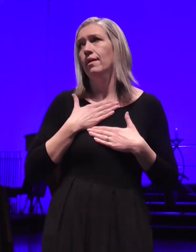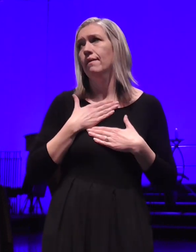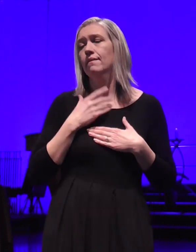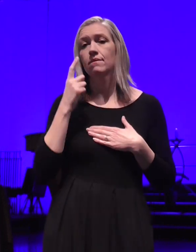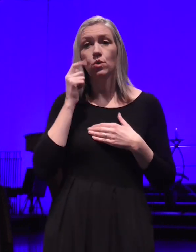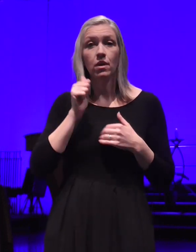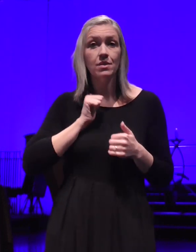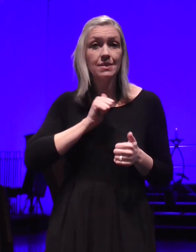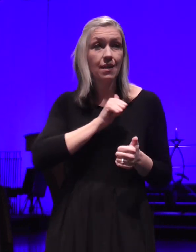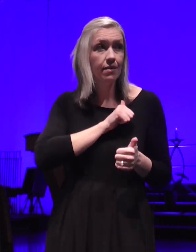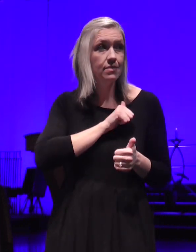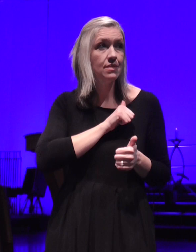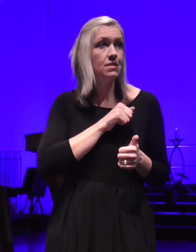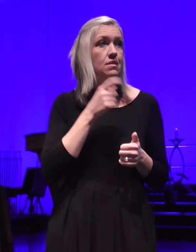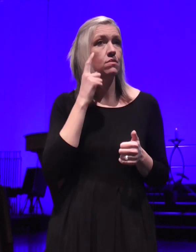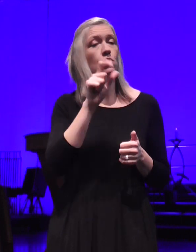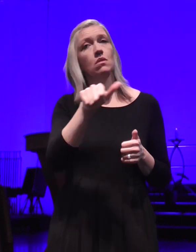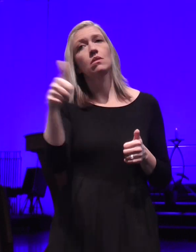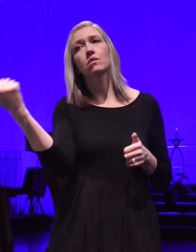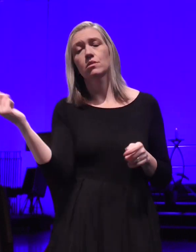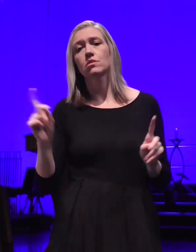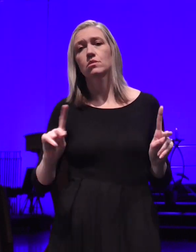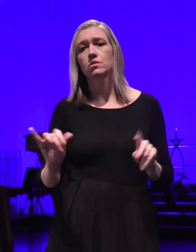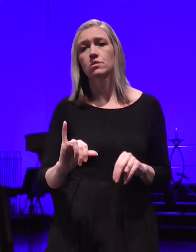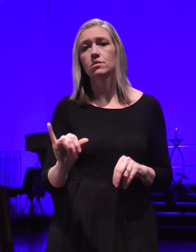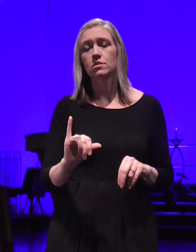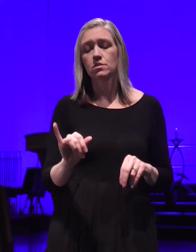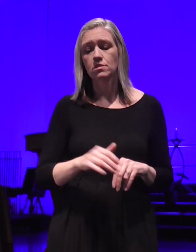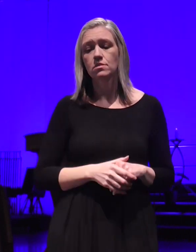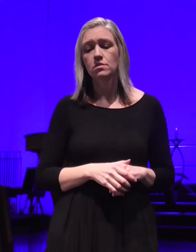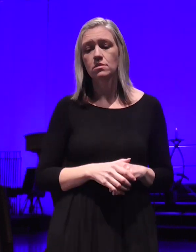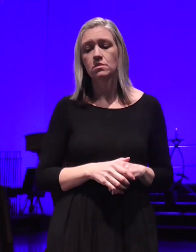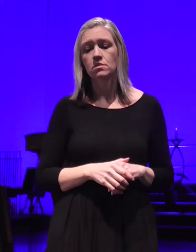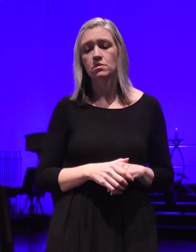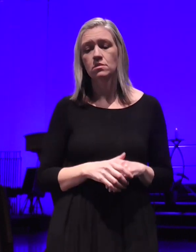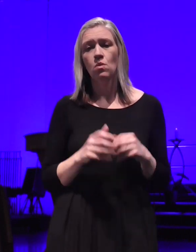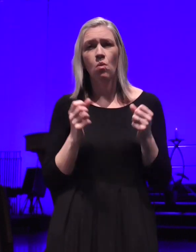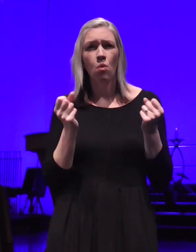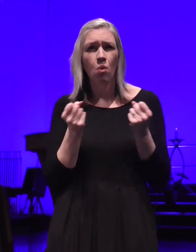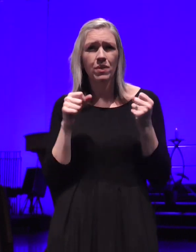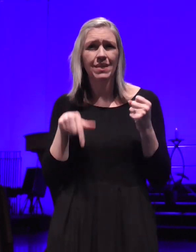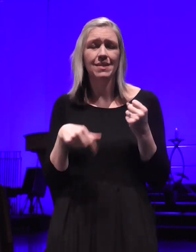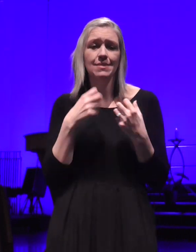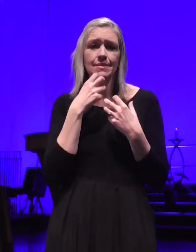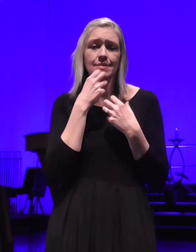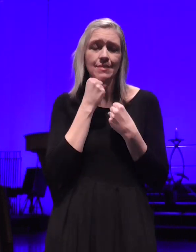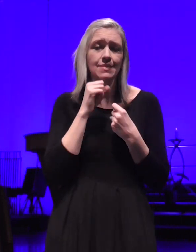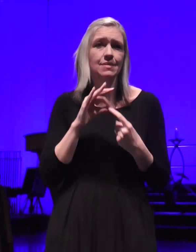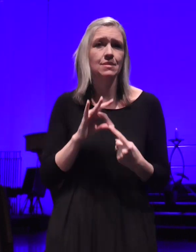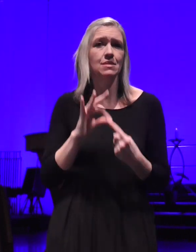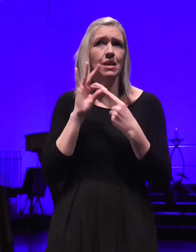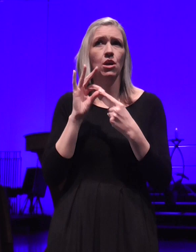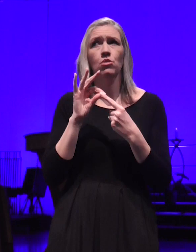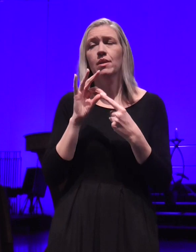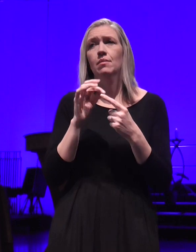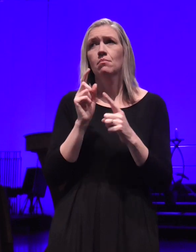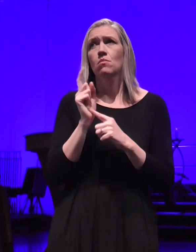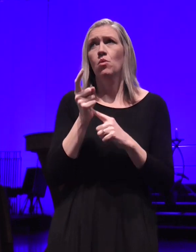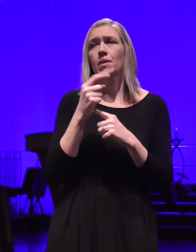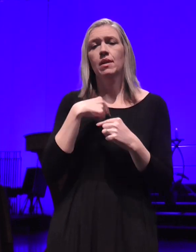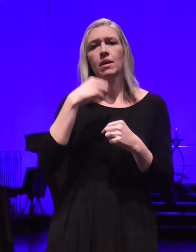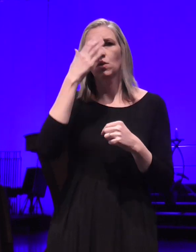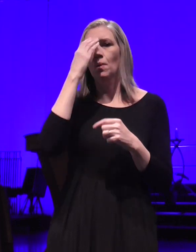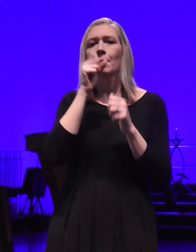for ourselves and for others. Holding this sacred space, I know that there are blessings known